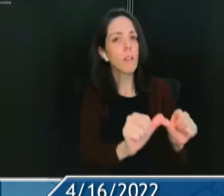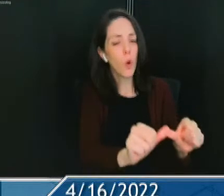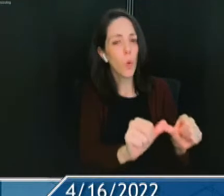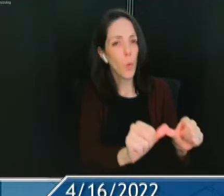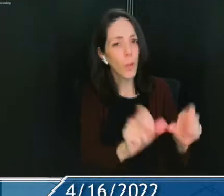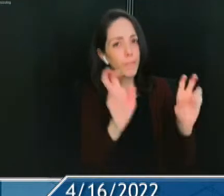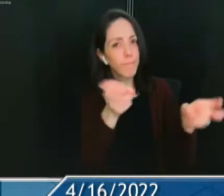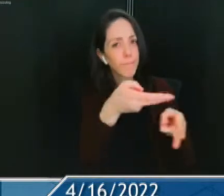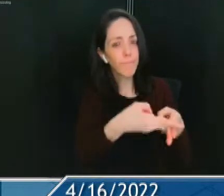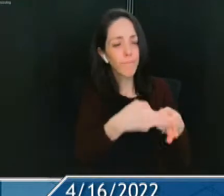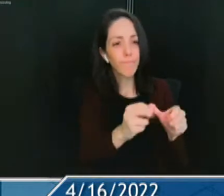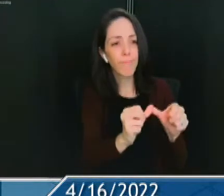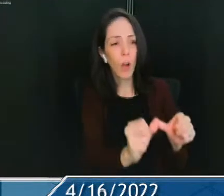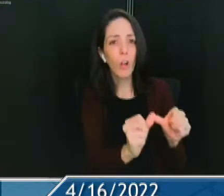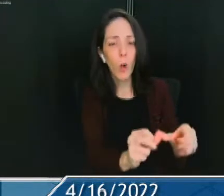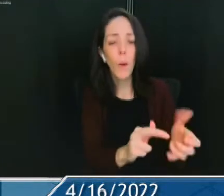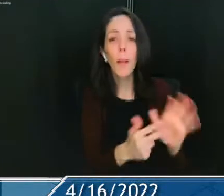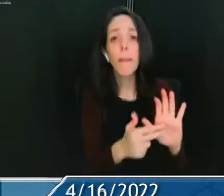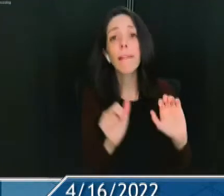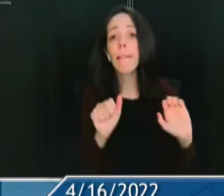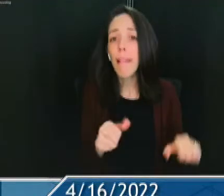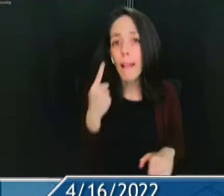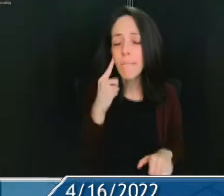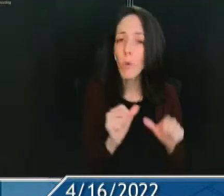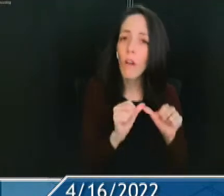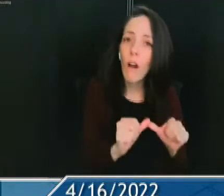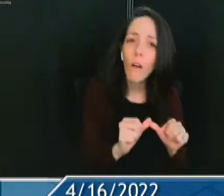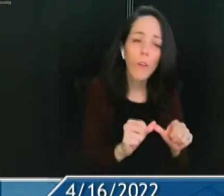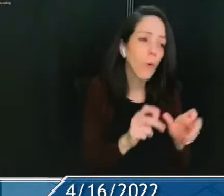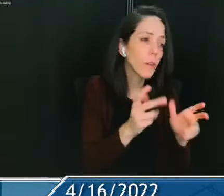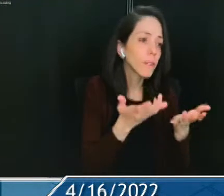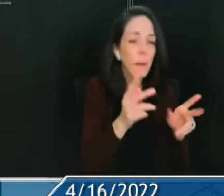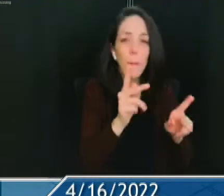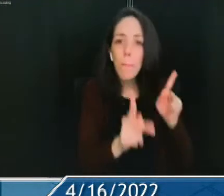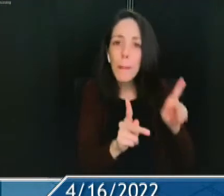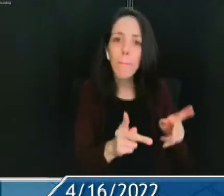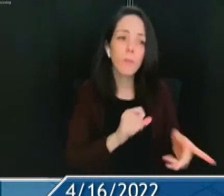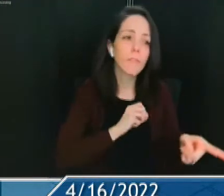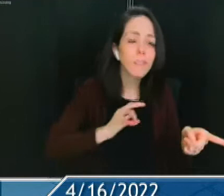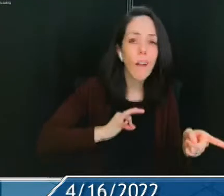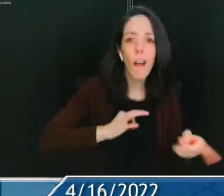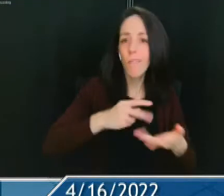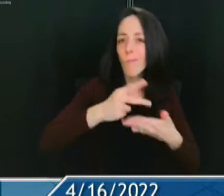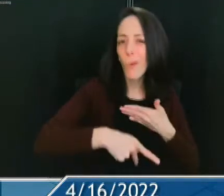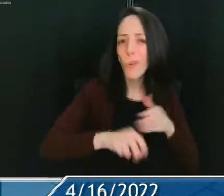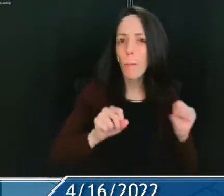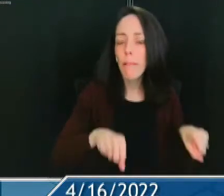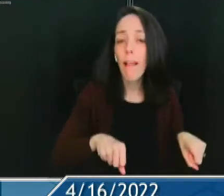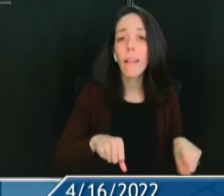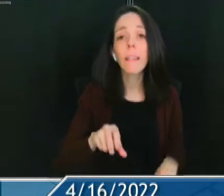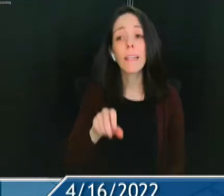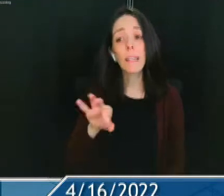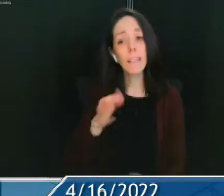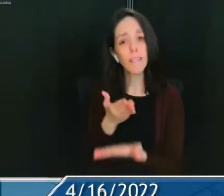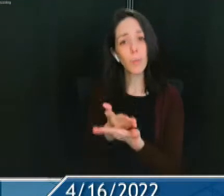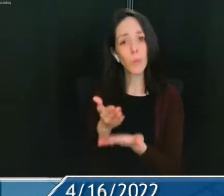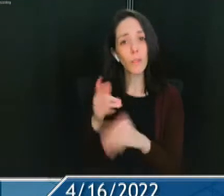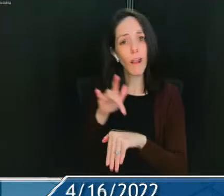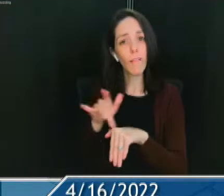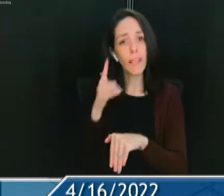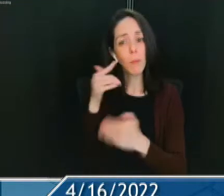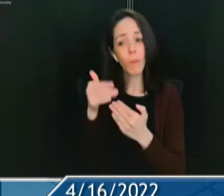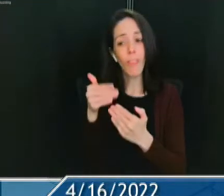that are available to be allocated to things like ongoing people and programs. If we have resource that's available in the next year, but